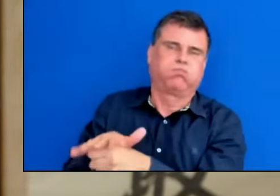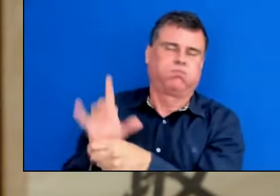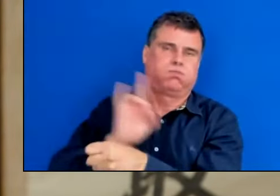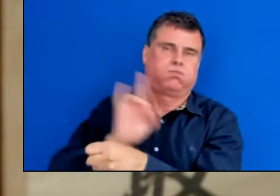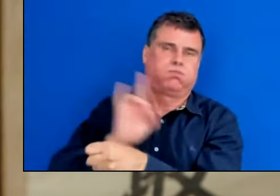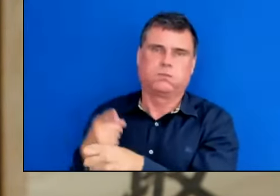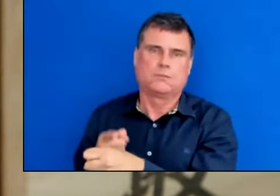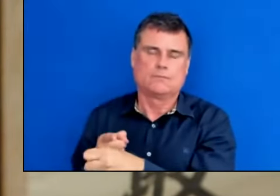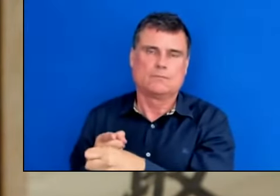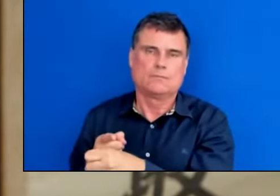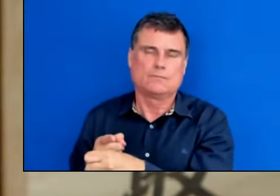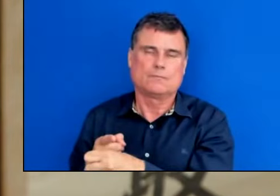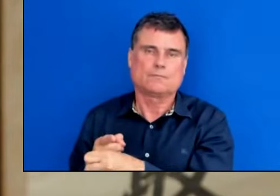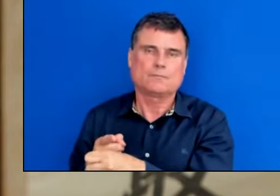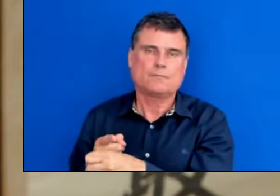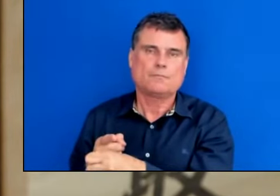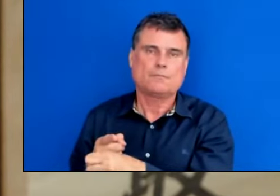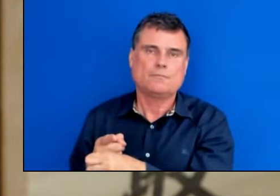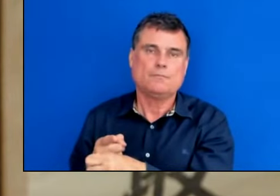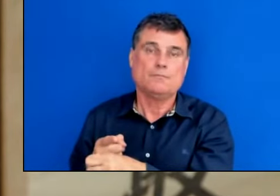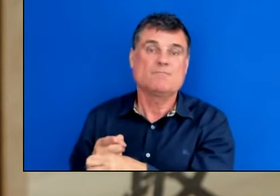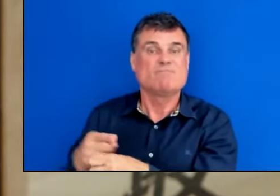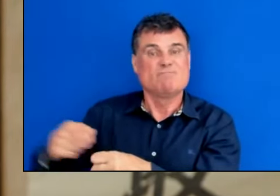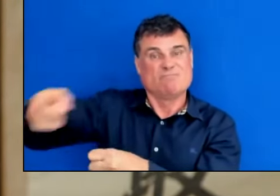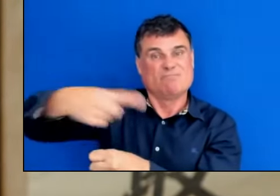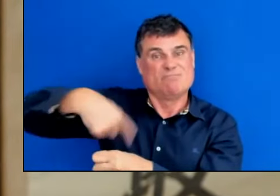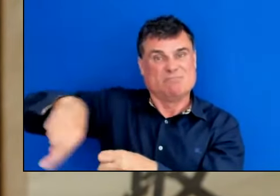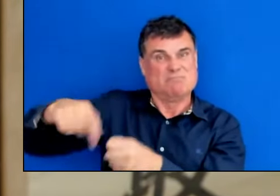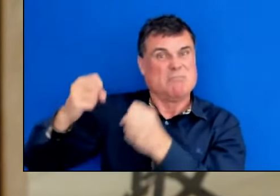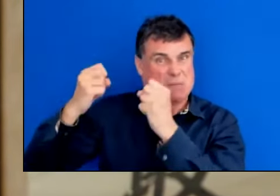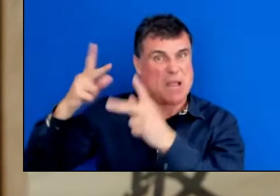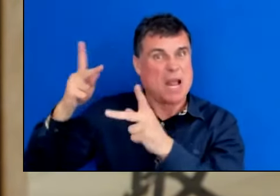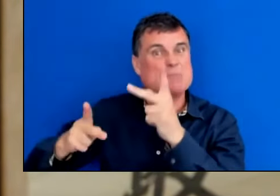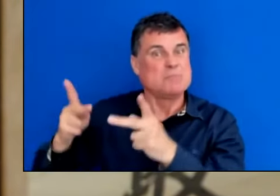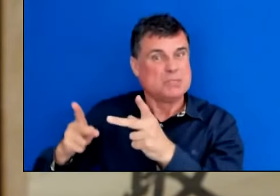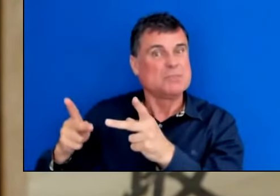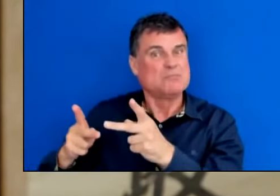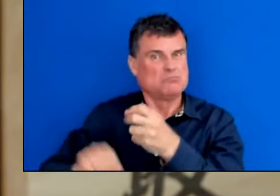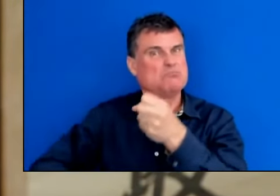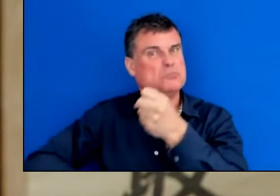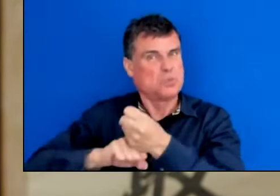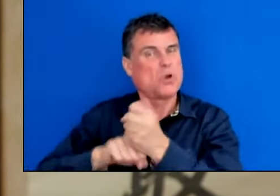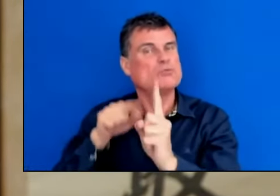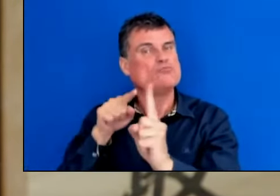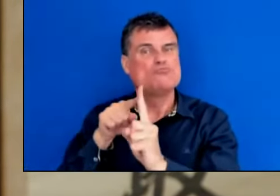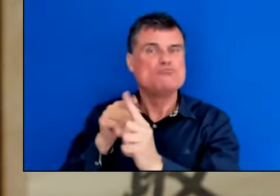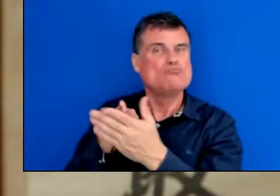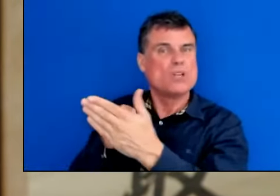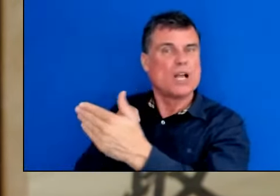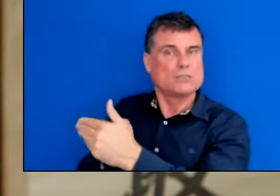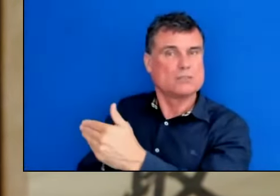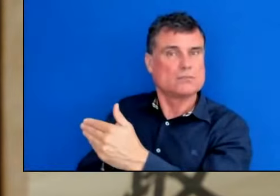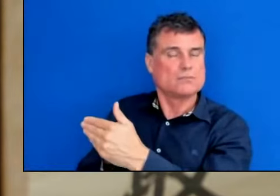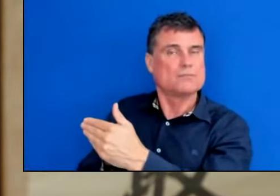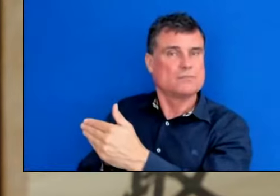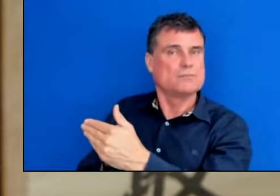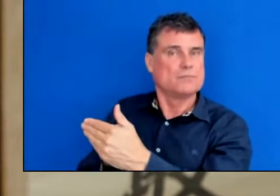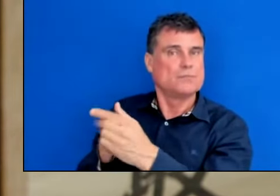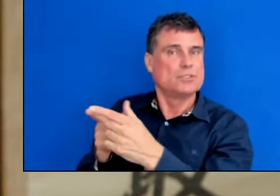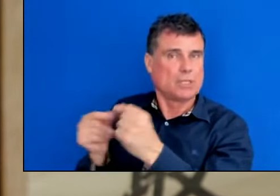coaxed the President Franklin Delano Roosevelt to pass an executive order